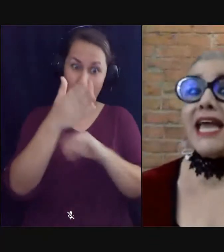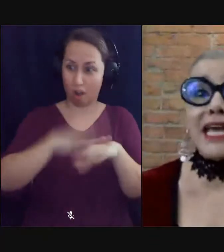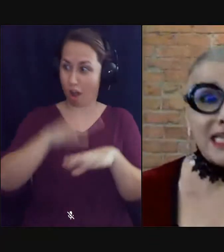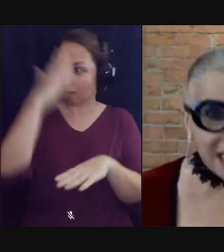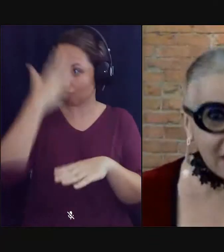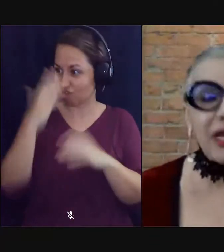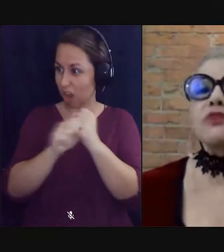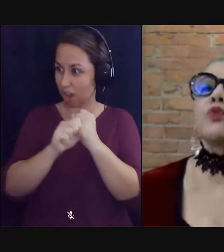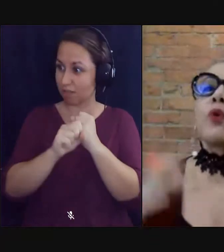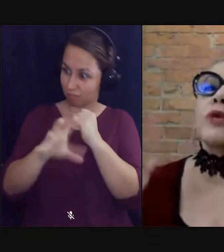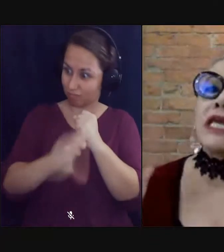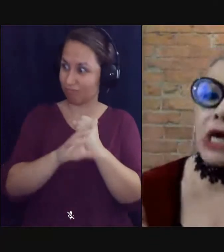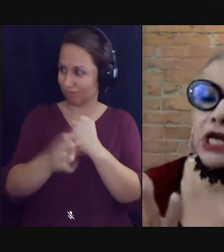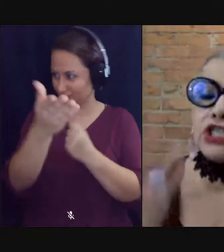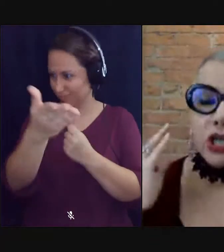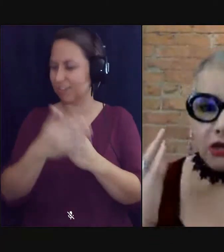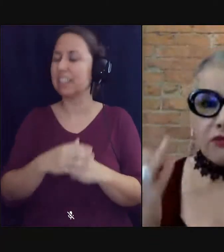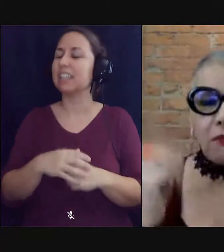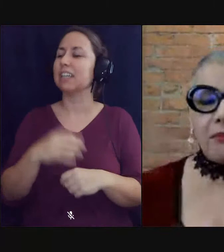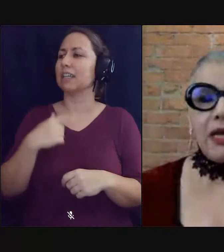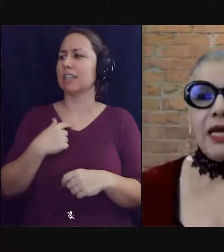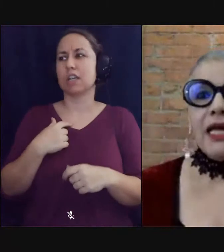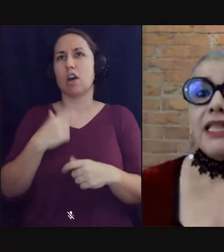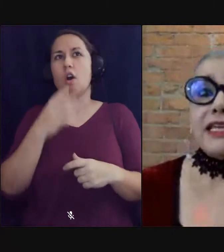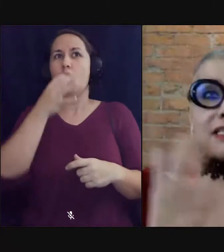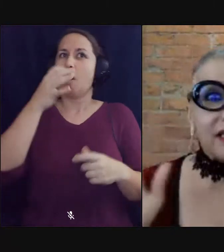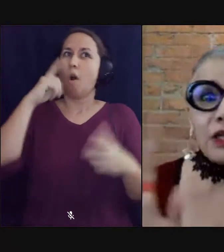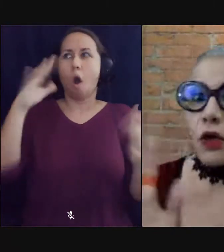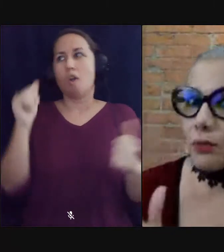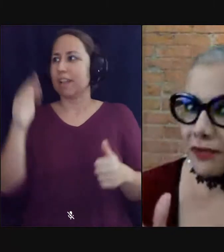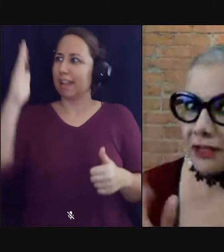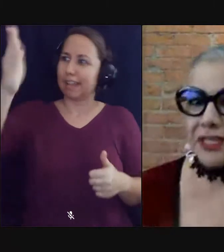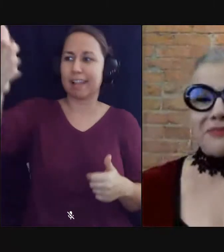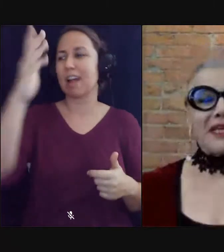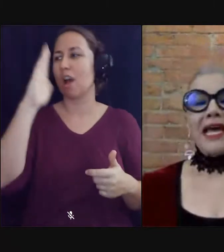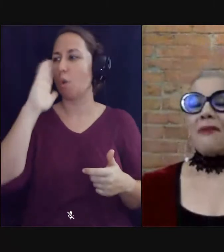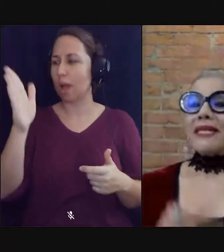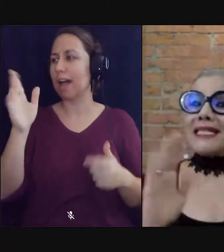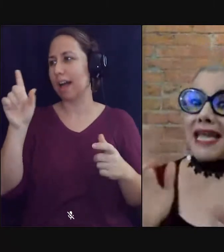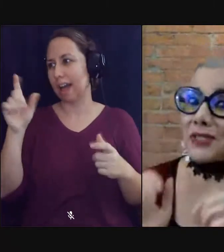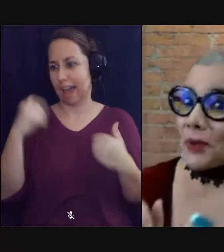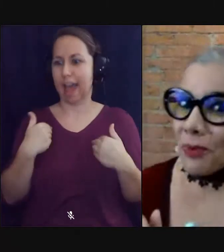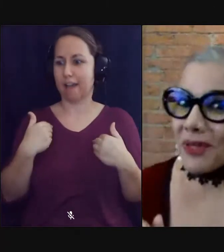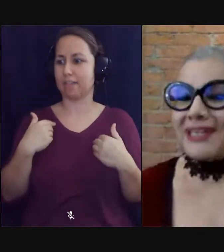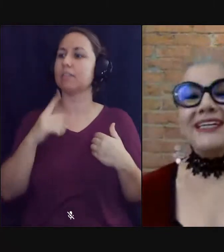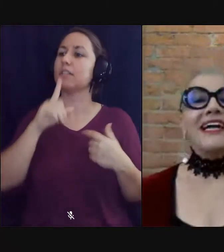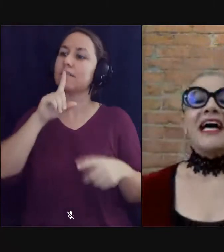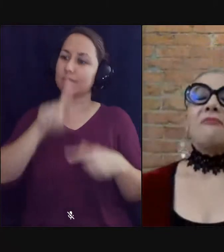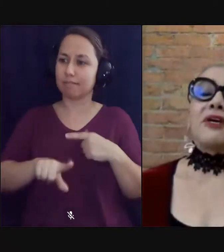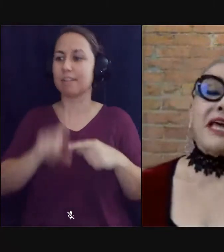person there sometime soon when we emerge from this global fuckery. Yeah. Let's get to your